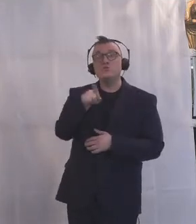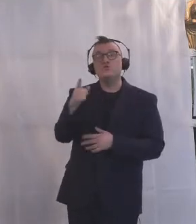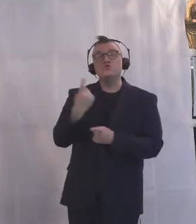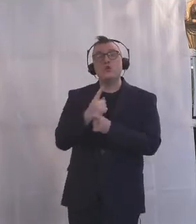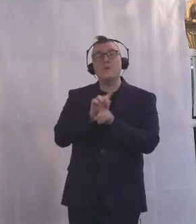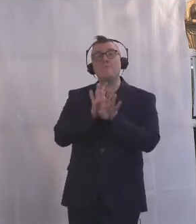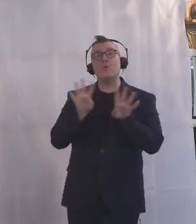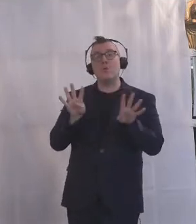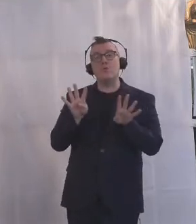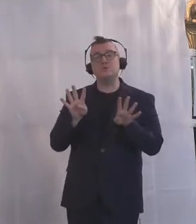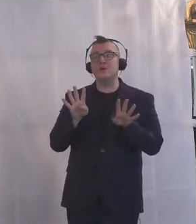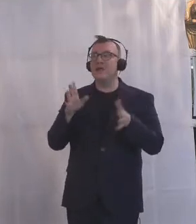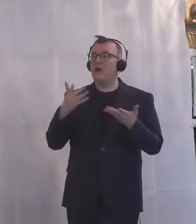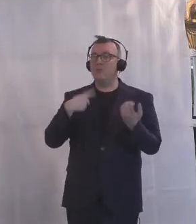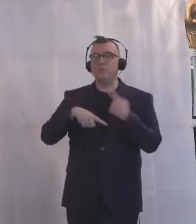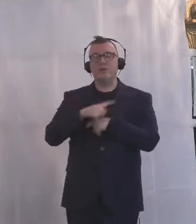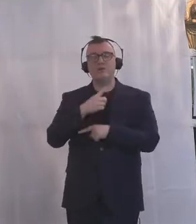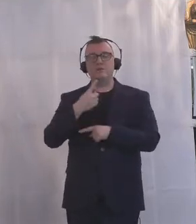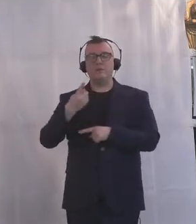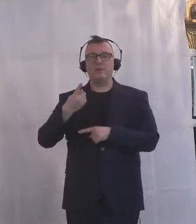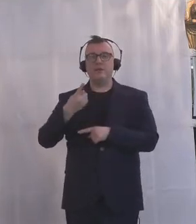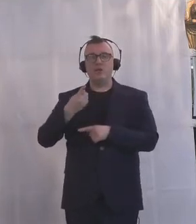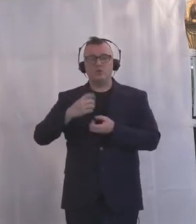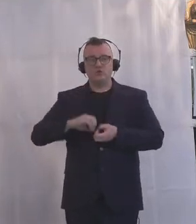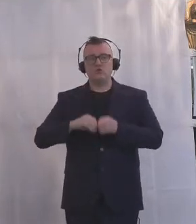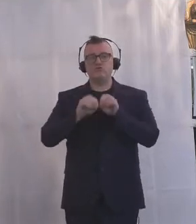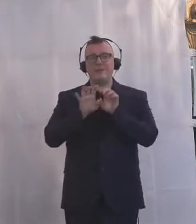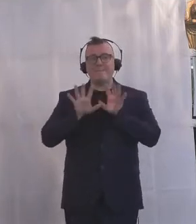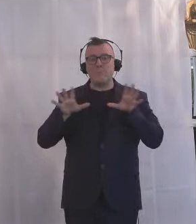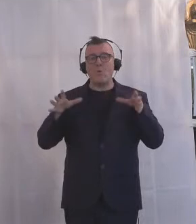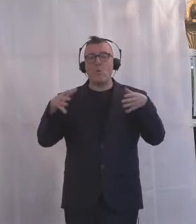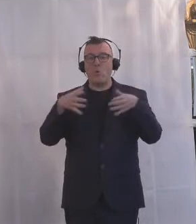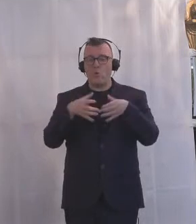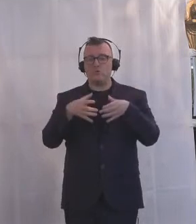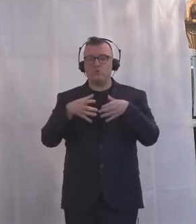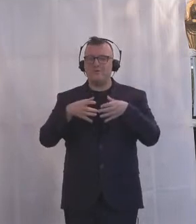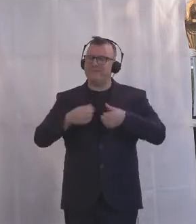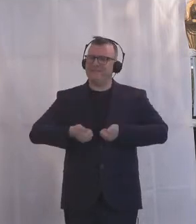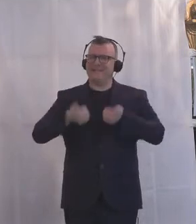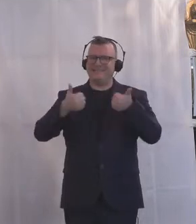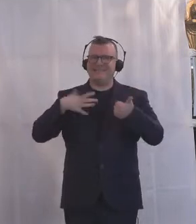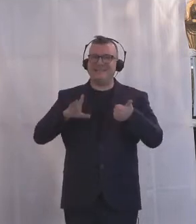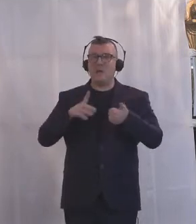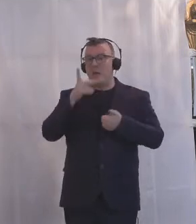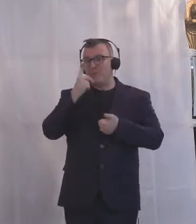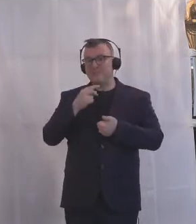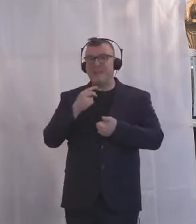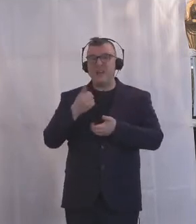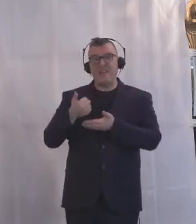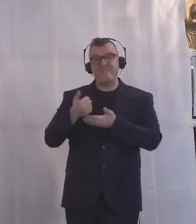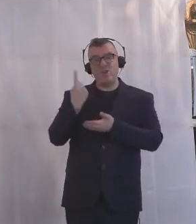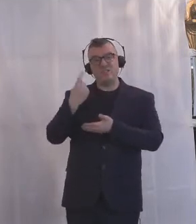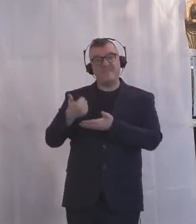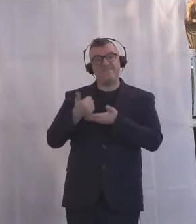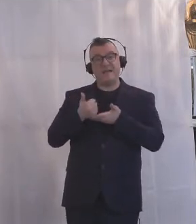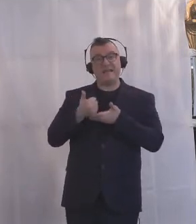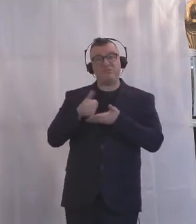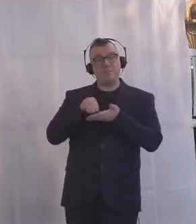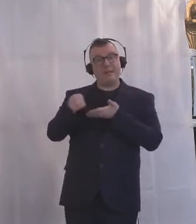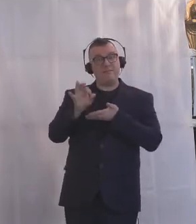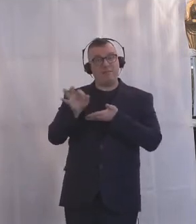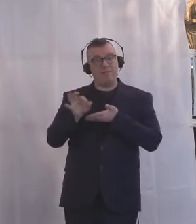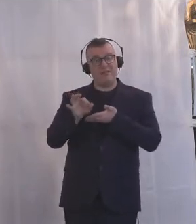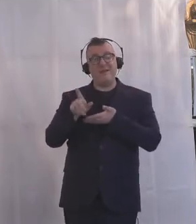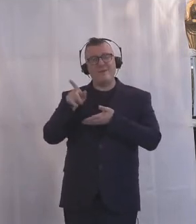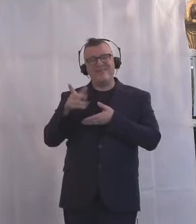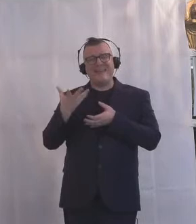as women entrepreneurs, building a great board around your business, even if you can't afford to pay them at the start, like it's an advisory board, just building that board so that's part of your